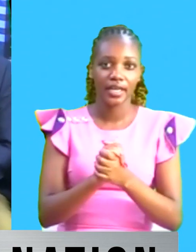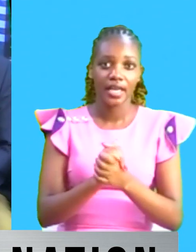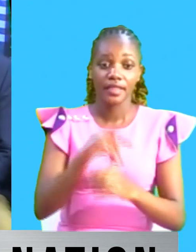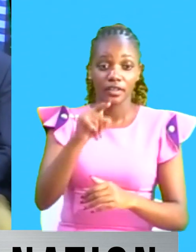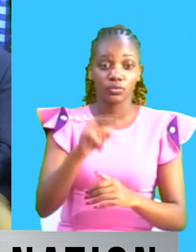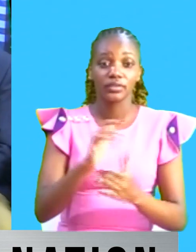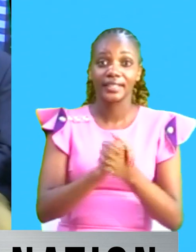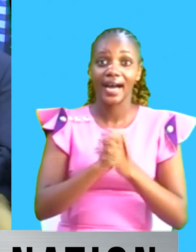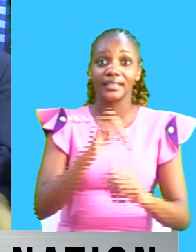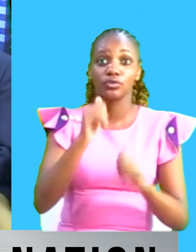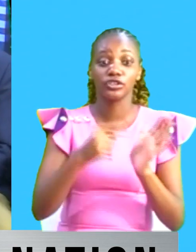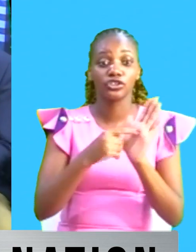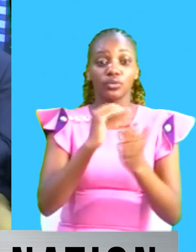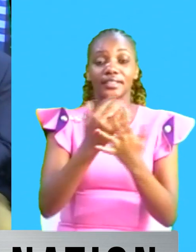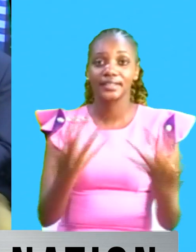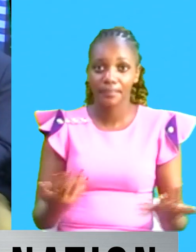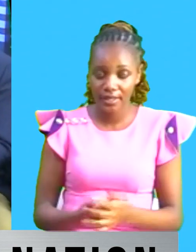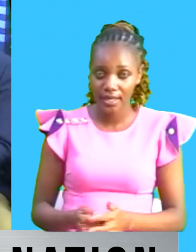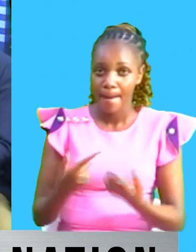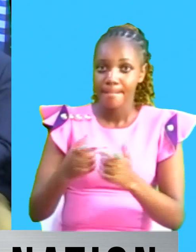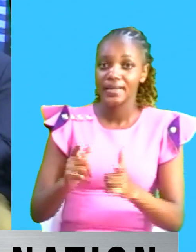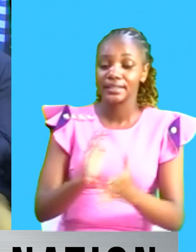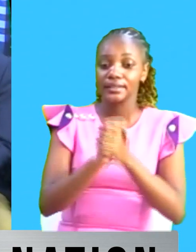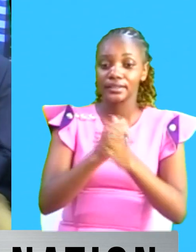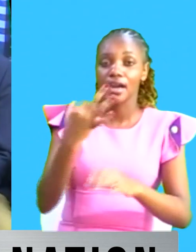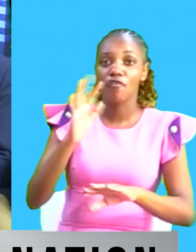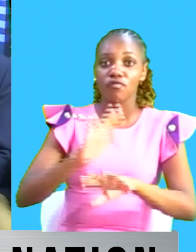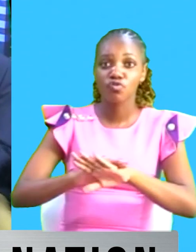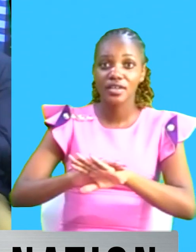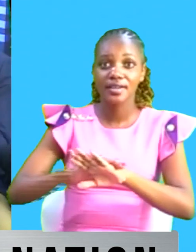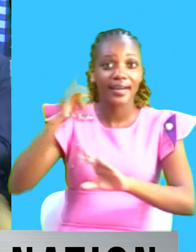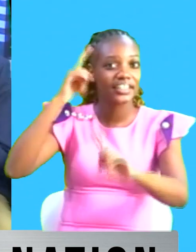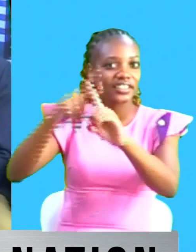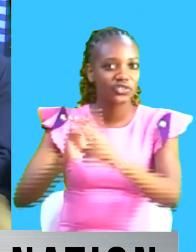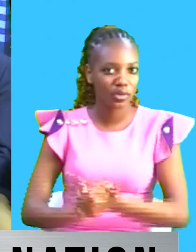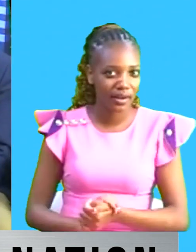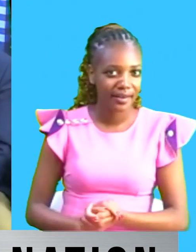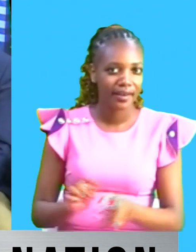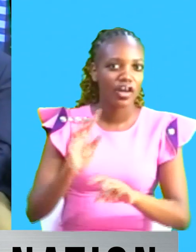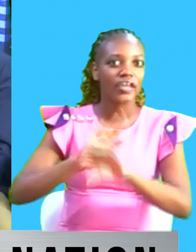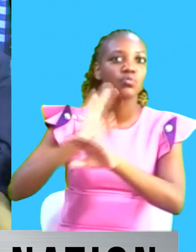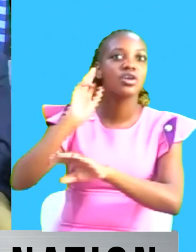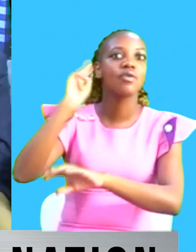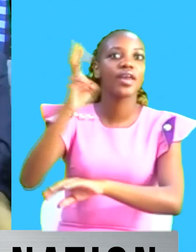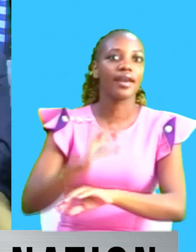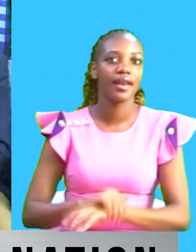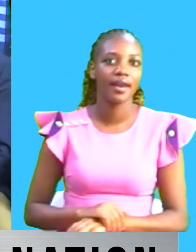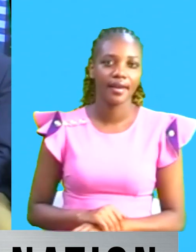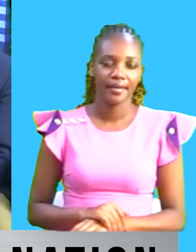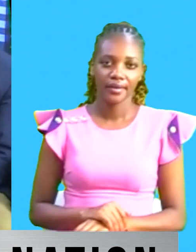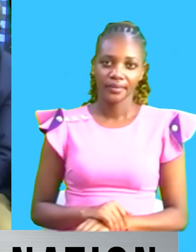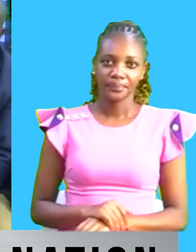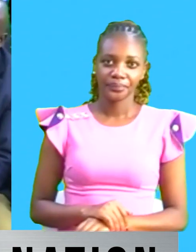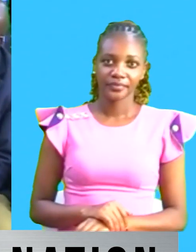something. But what I'm saying is a handshake of goodwill. This is a handshake of goodwill, what I'm calling